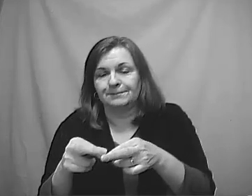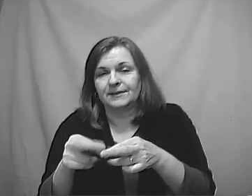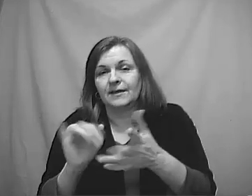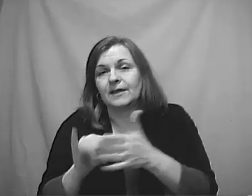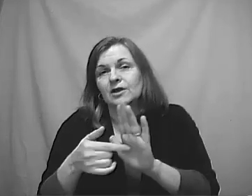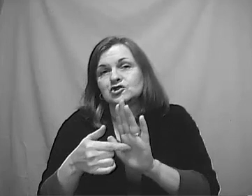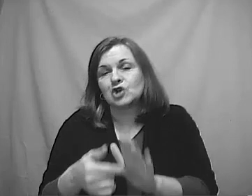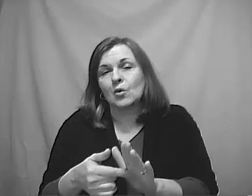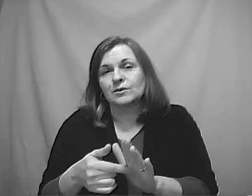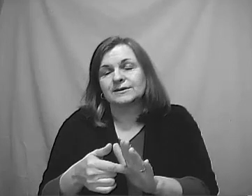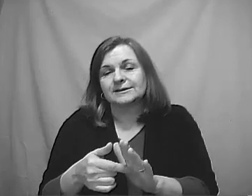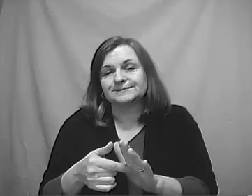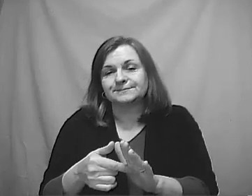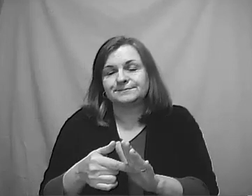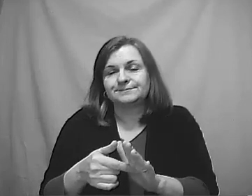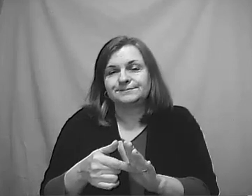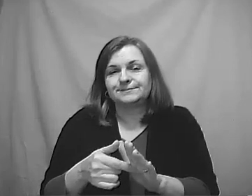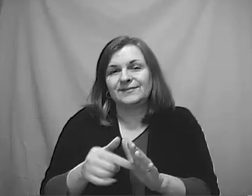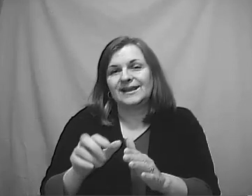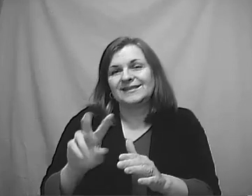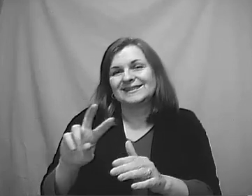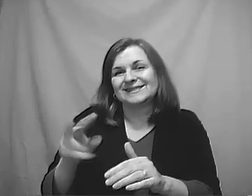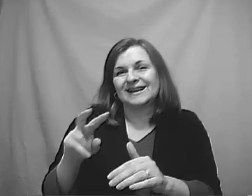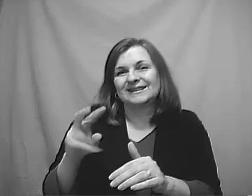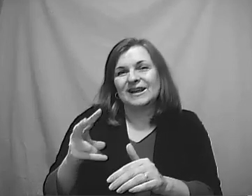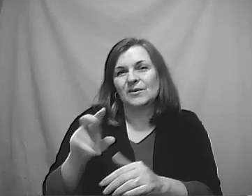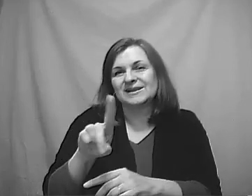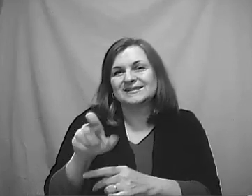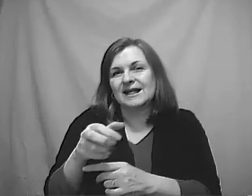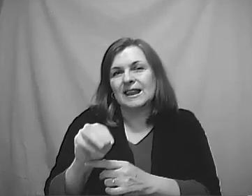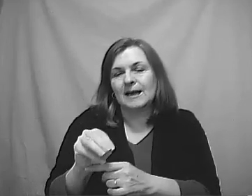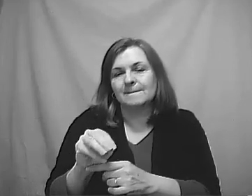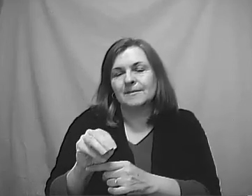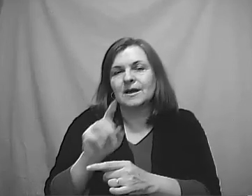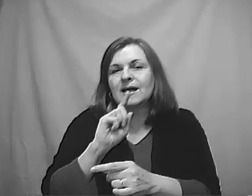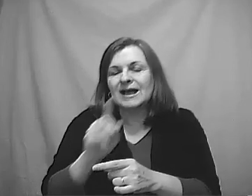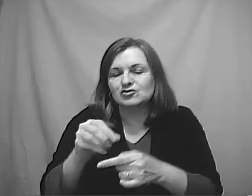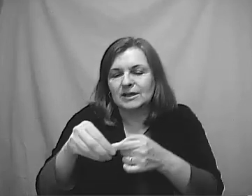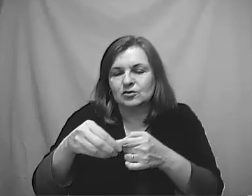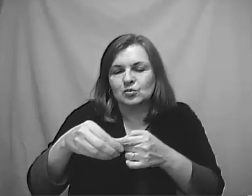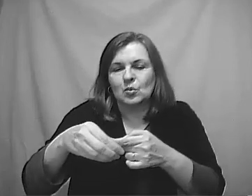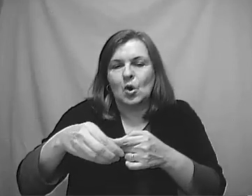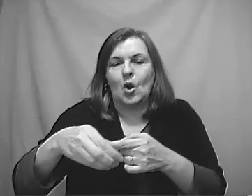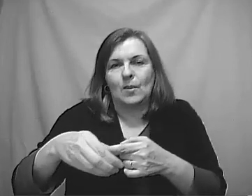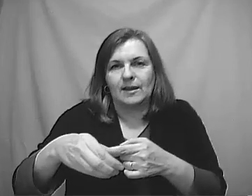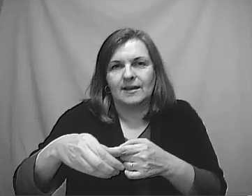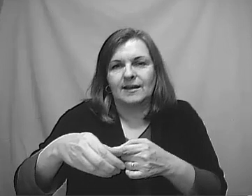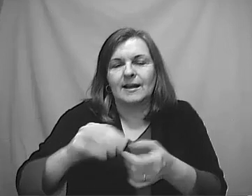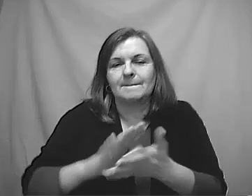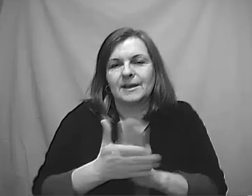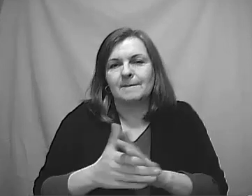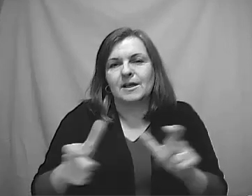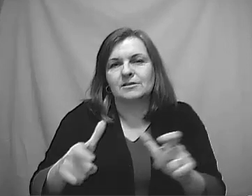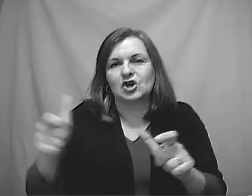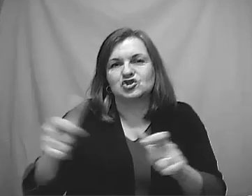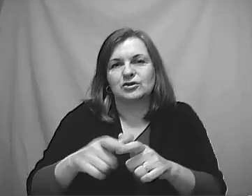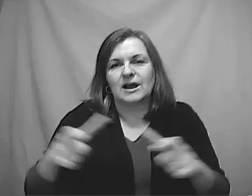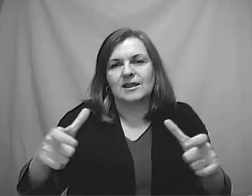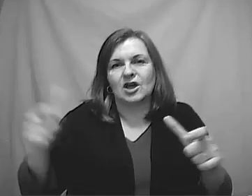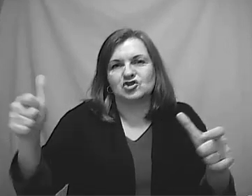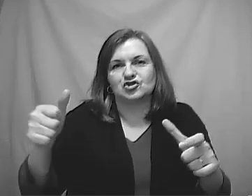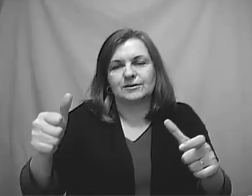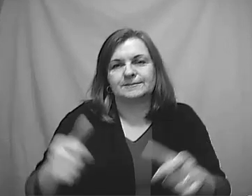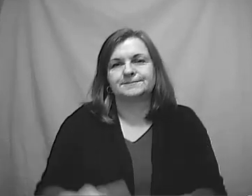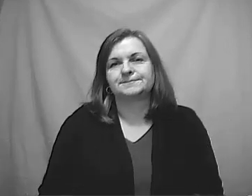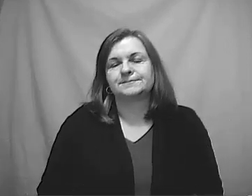ring that shows the process of that secondary xylem actually growing